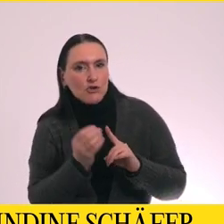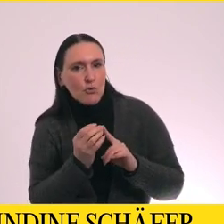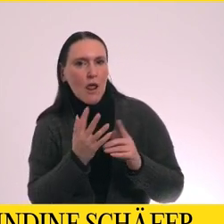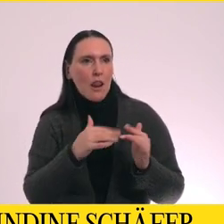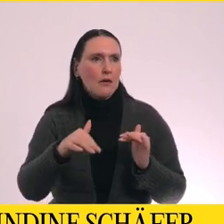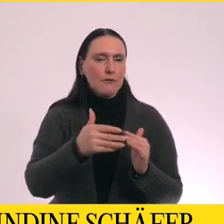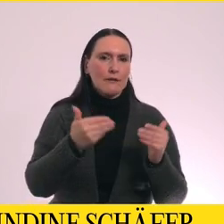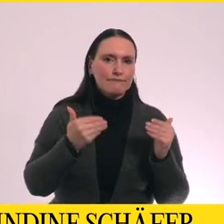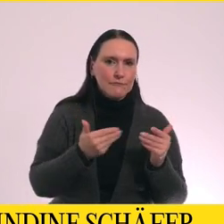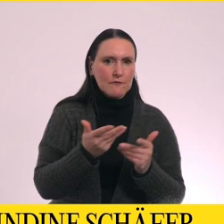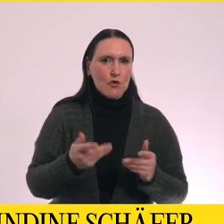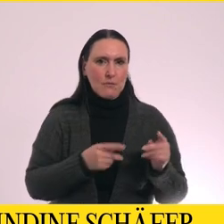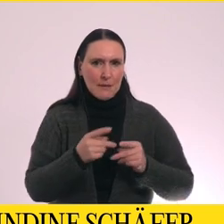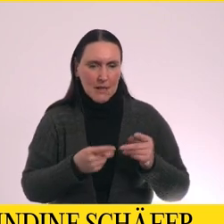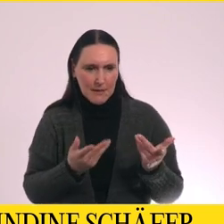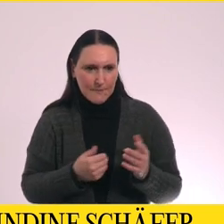It's one of the reasons why